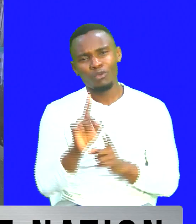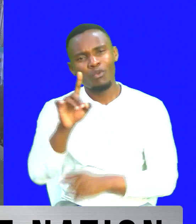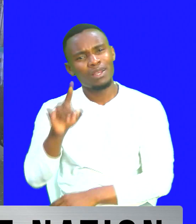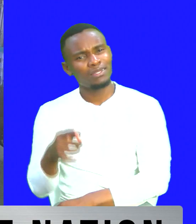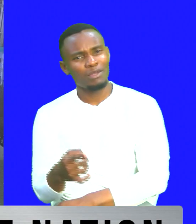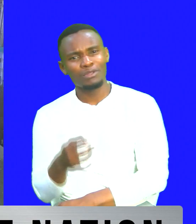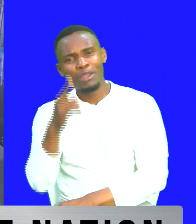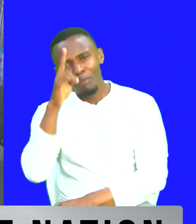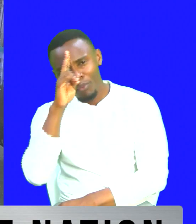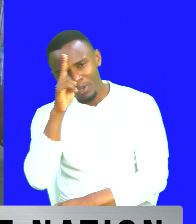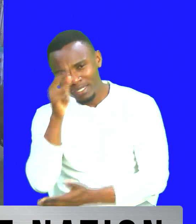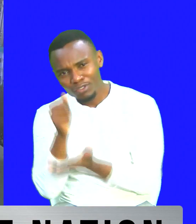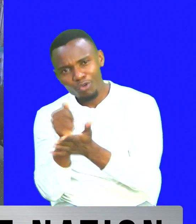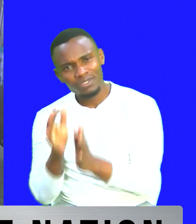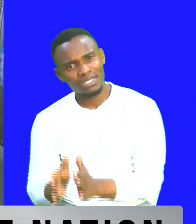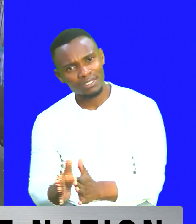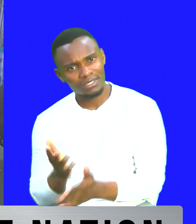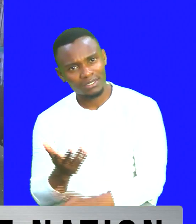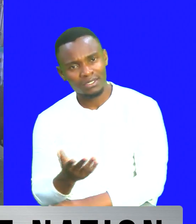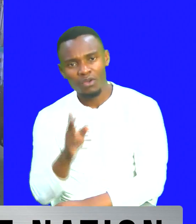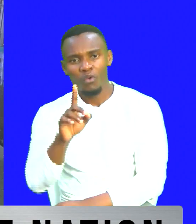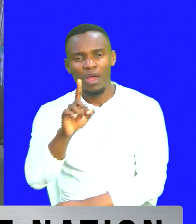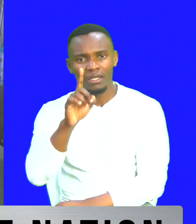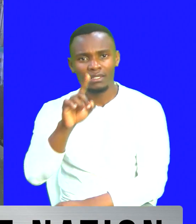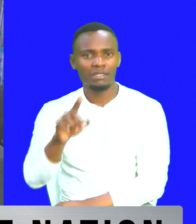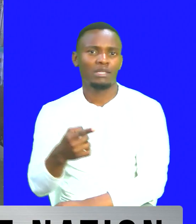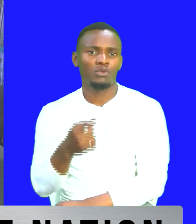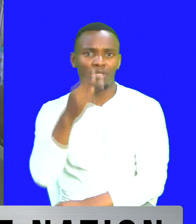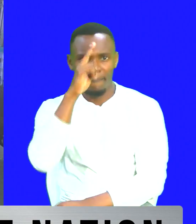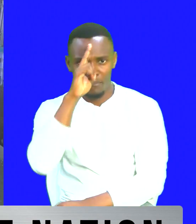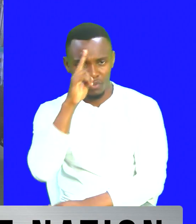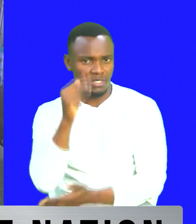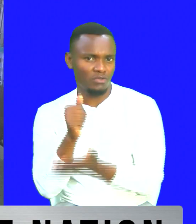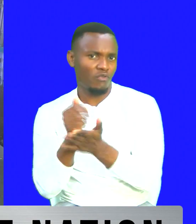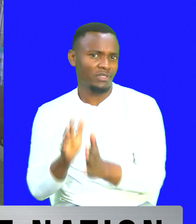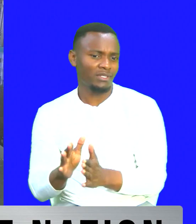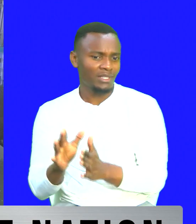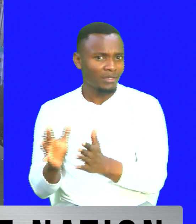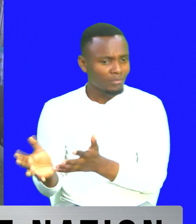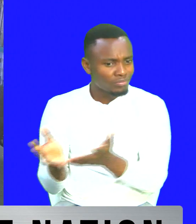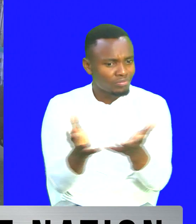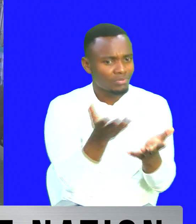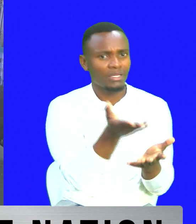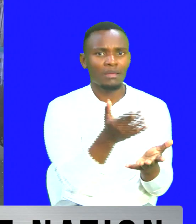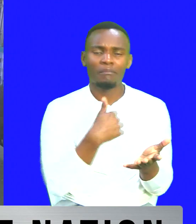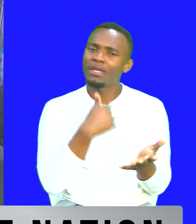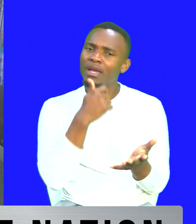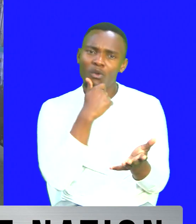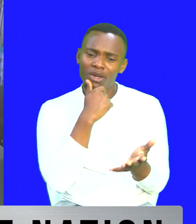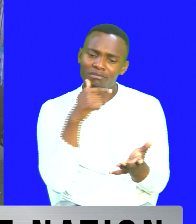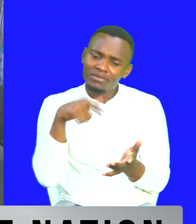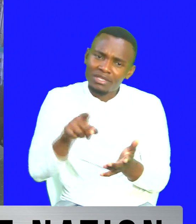police officers, freshers, ndio wamepelekwa huko. Like, I wonder what experience they